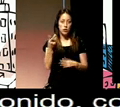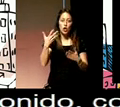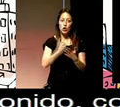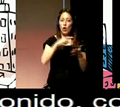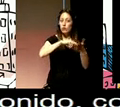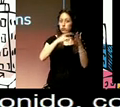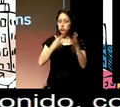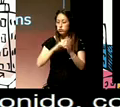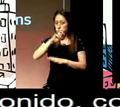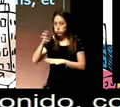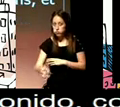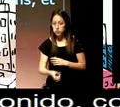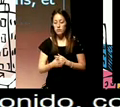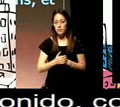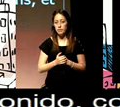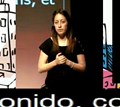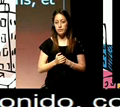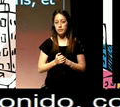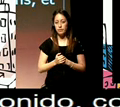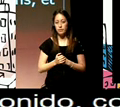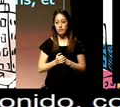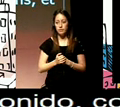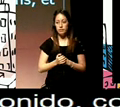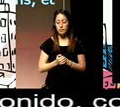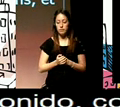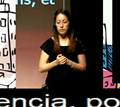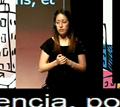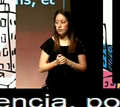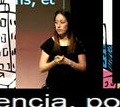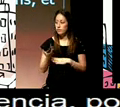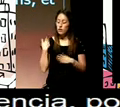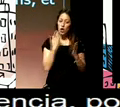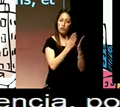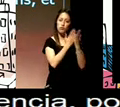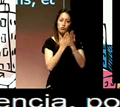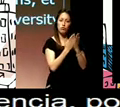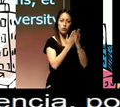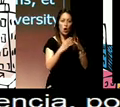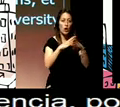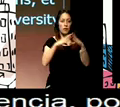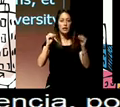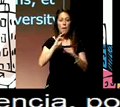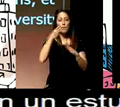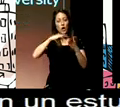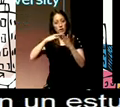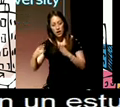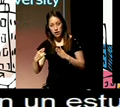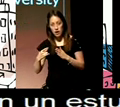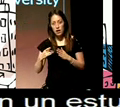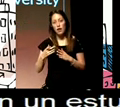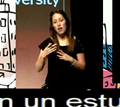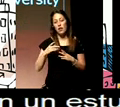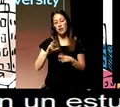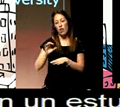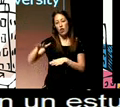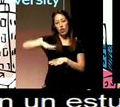According to a research from the Università Politecnica of the Marche region, we can say that the